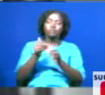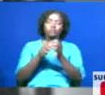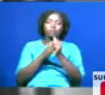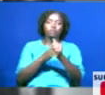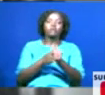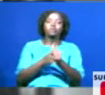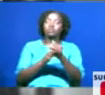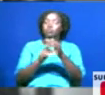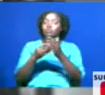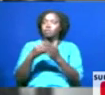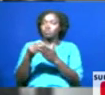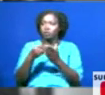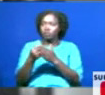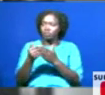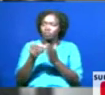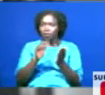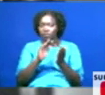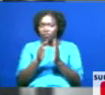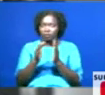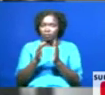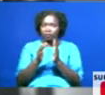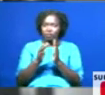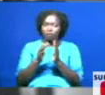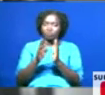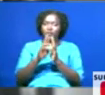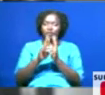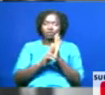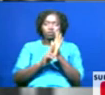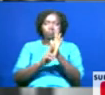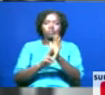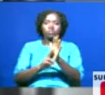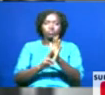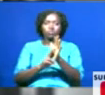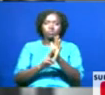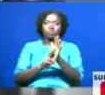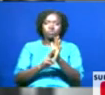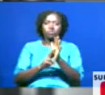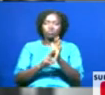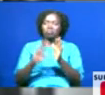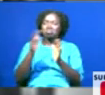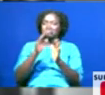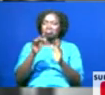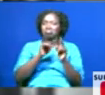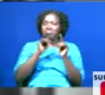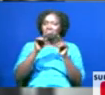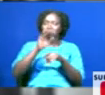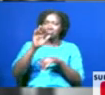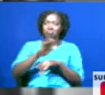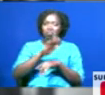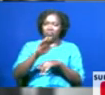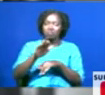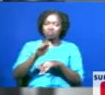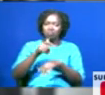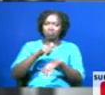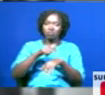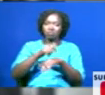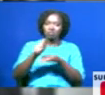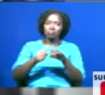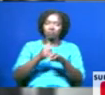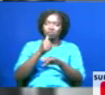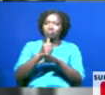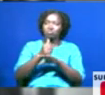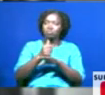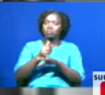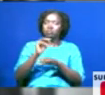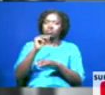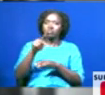he appeared to have slowed his role as he rarely attended parliamentary sessions and to appoint members of parliament